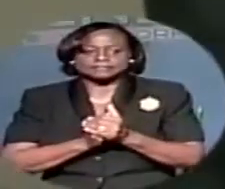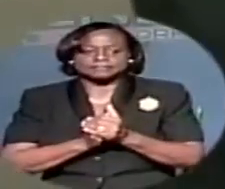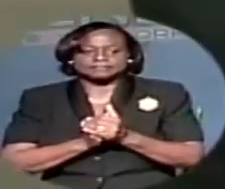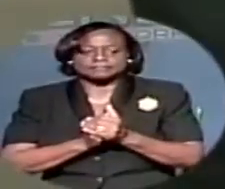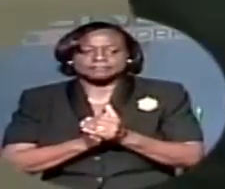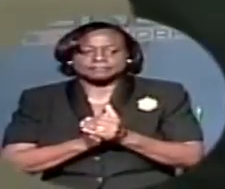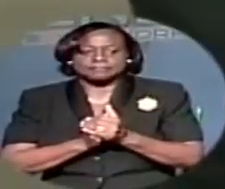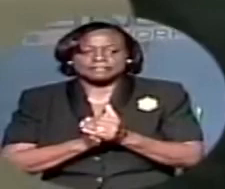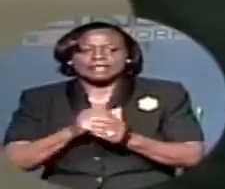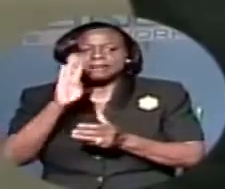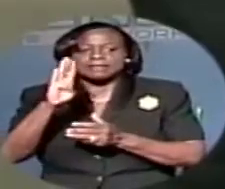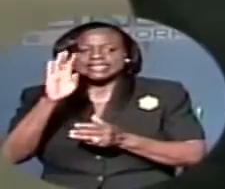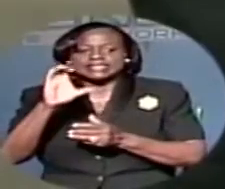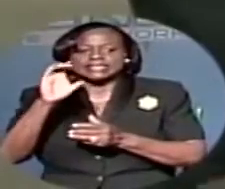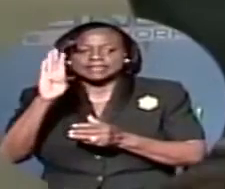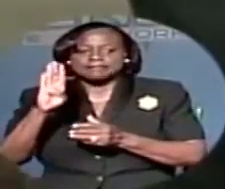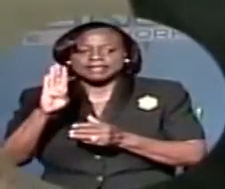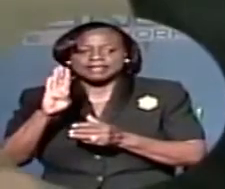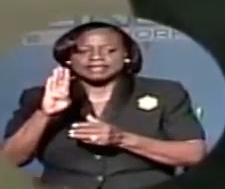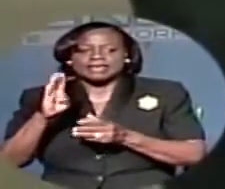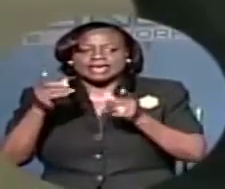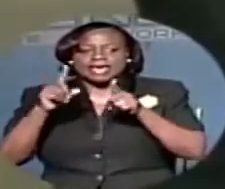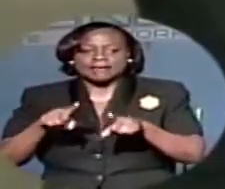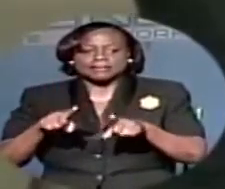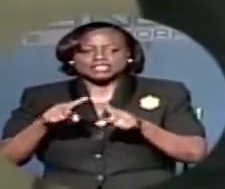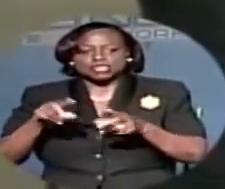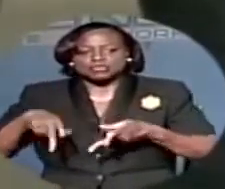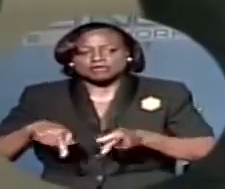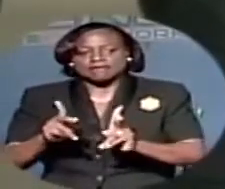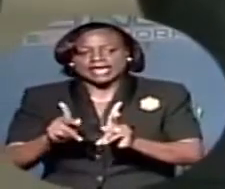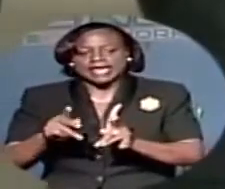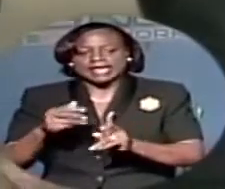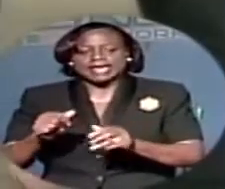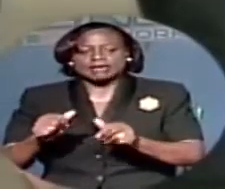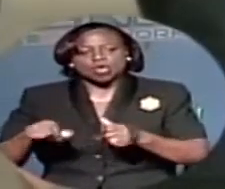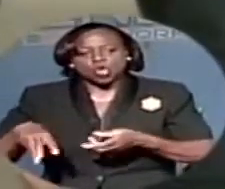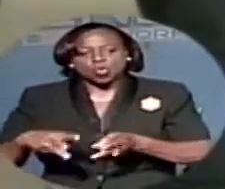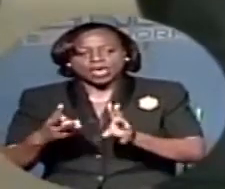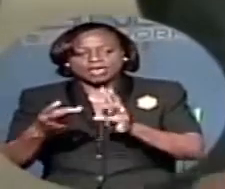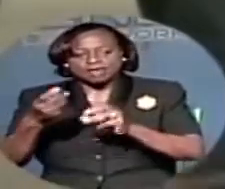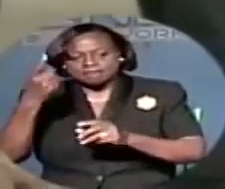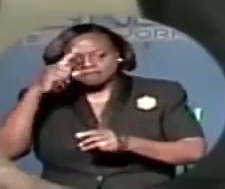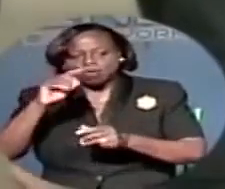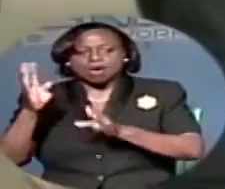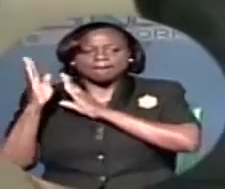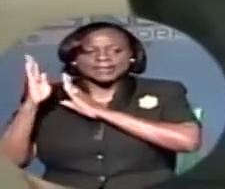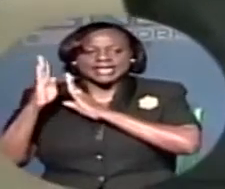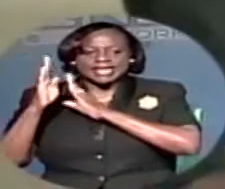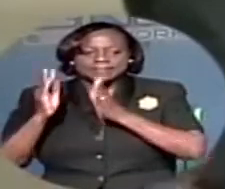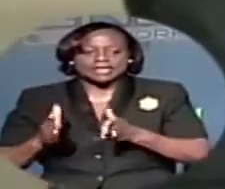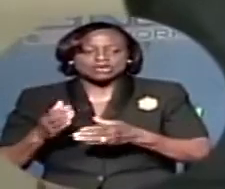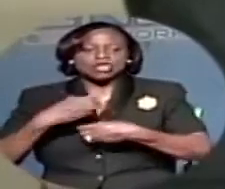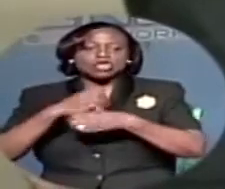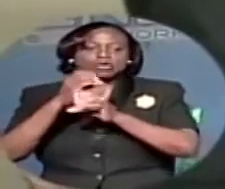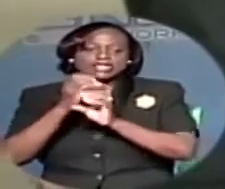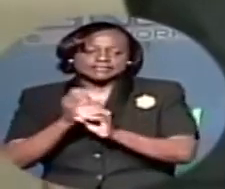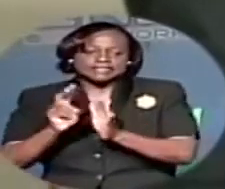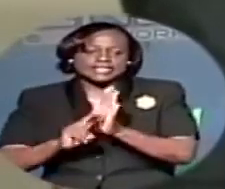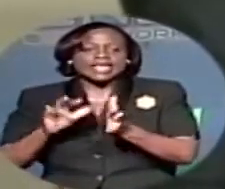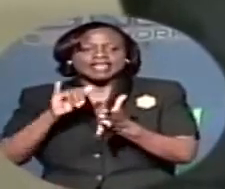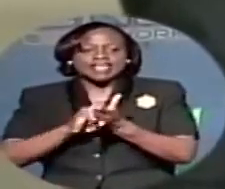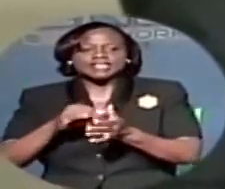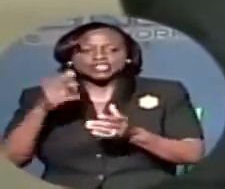BCB exists really to provide an avenue for creativity, for Bahamian creativity. That's why we exist,